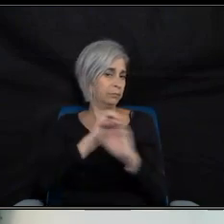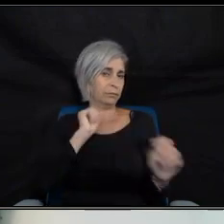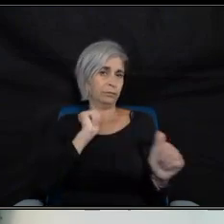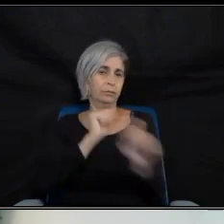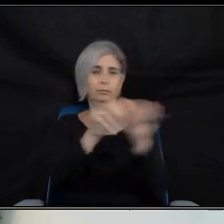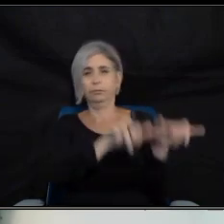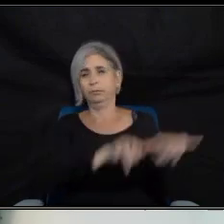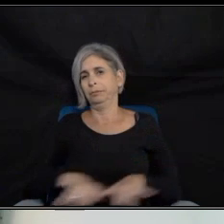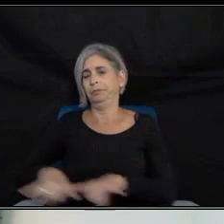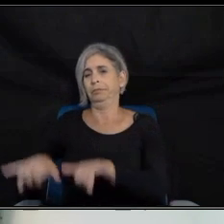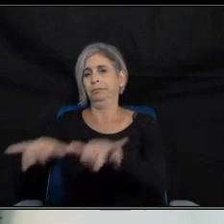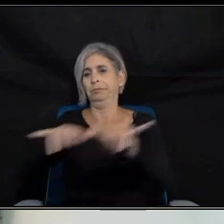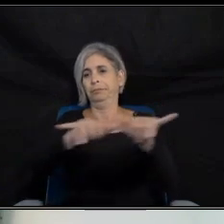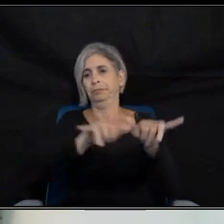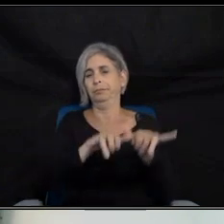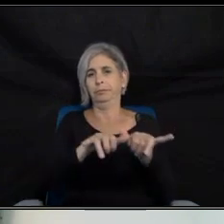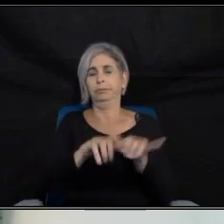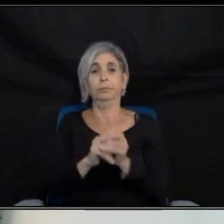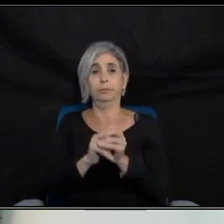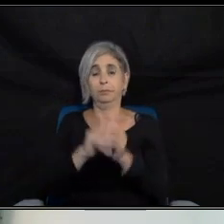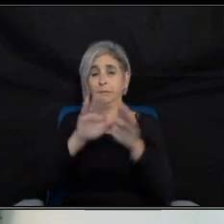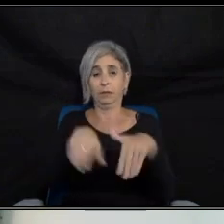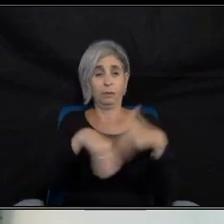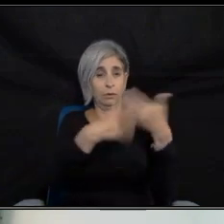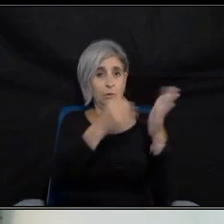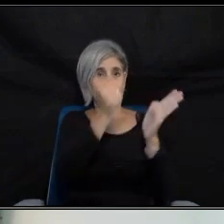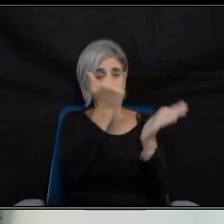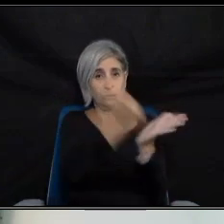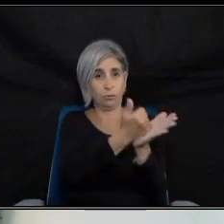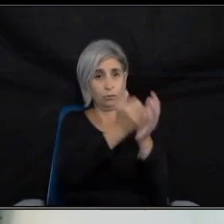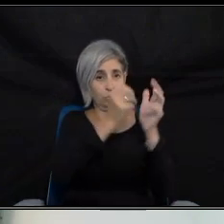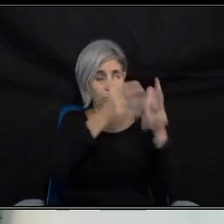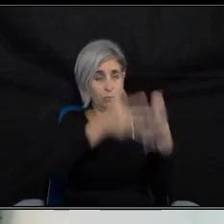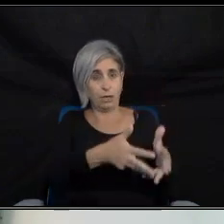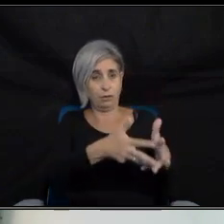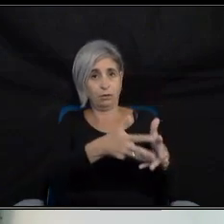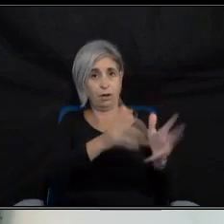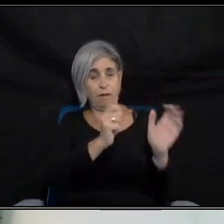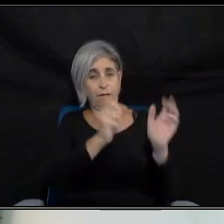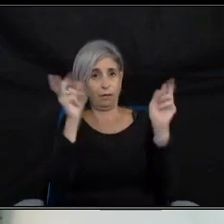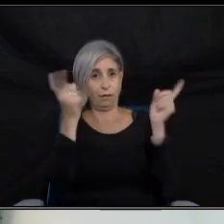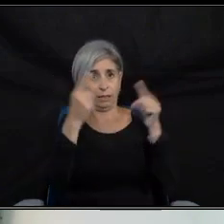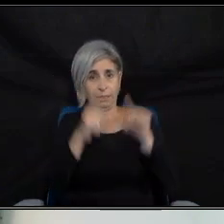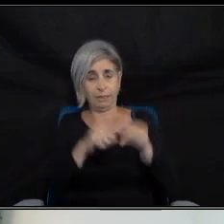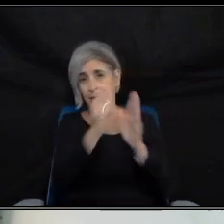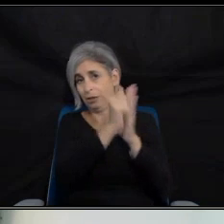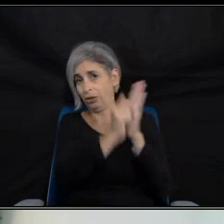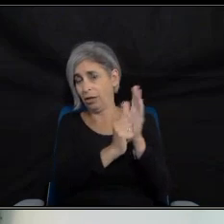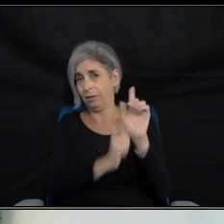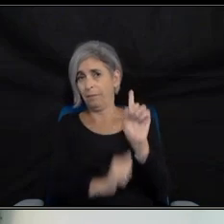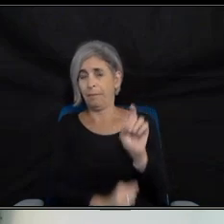passes unanimously. May I have a motion to approve the remainder of the consent agenda?